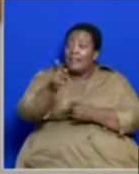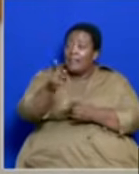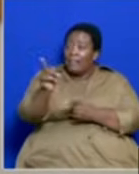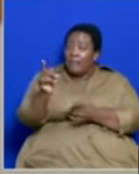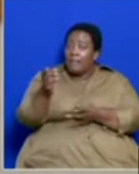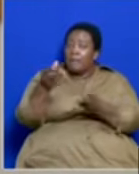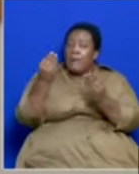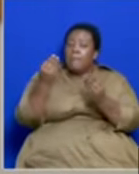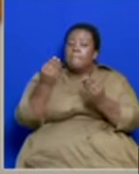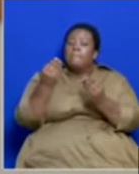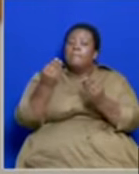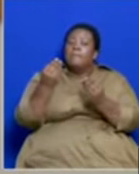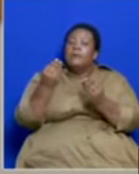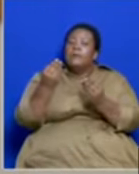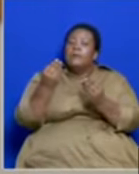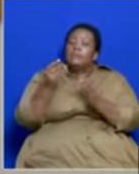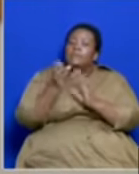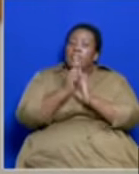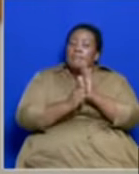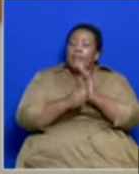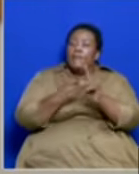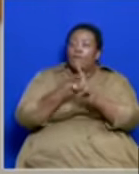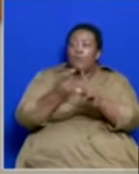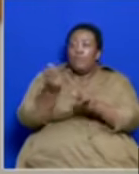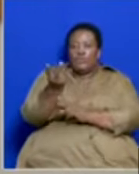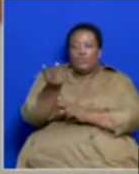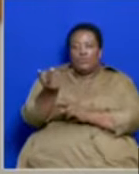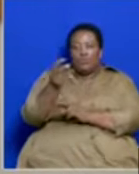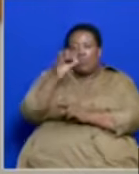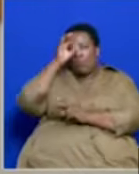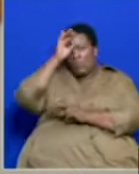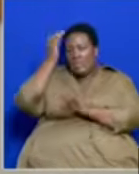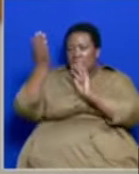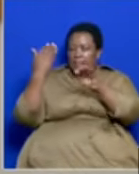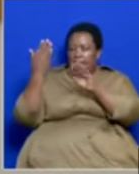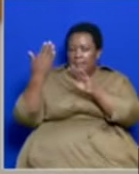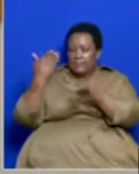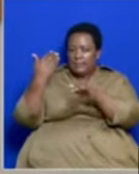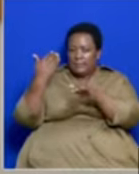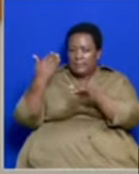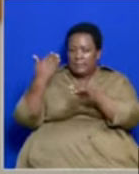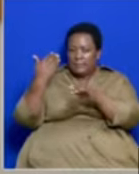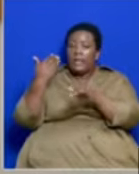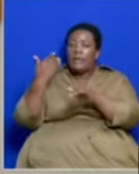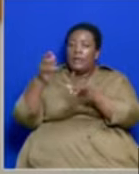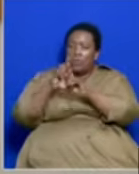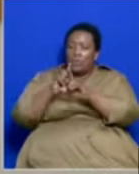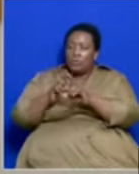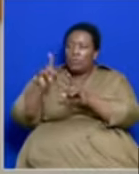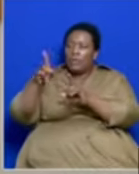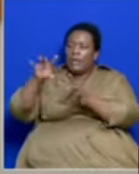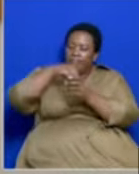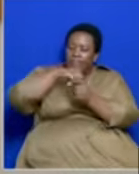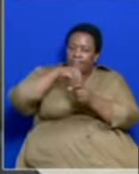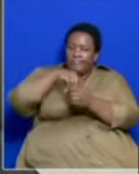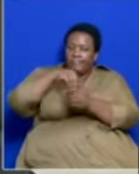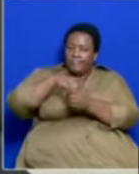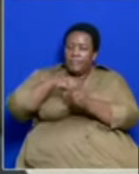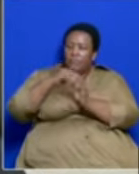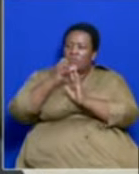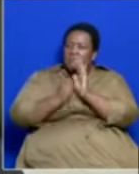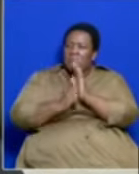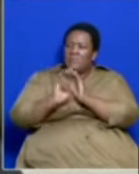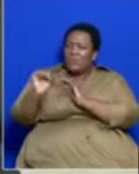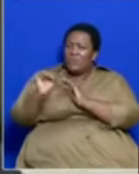officers and also regard being held to the content of their respective statements. Was that not sufficient for EMPD